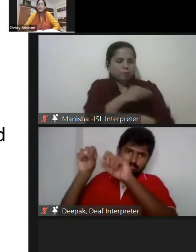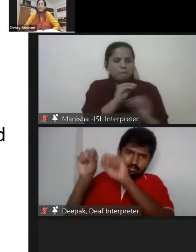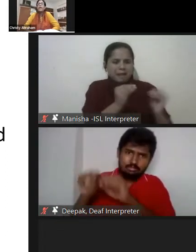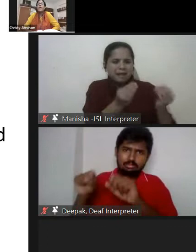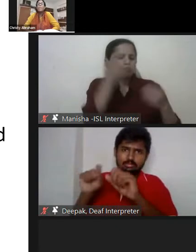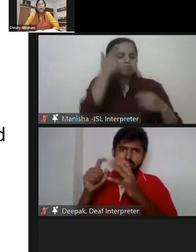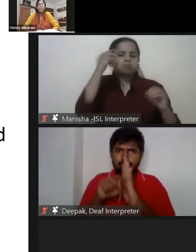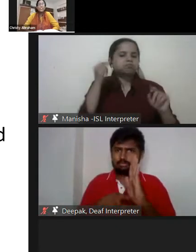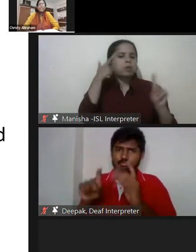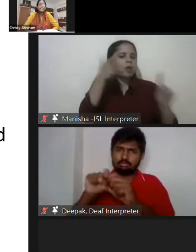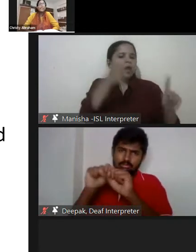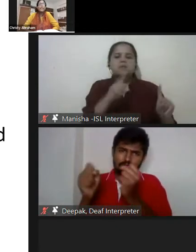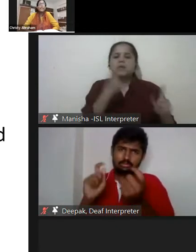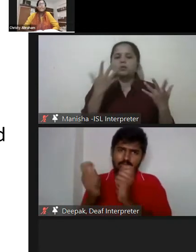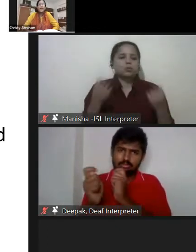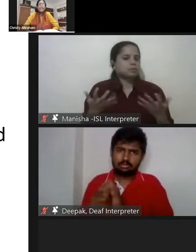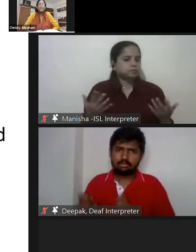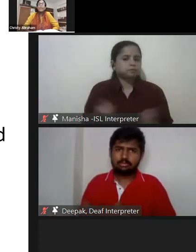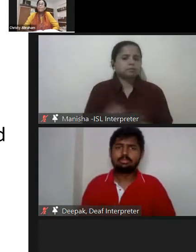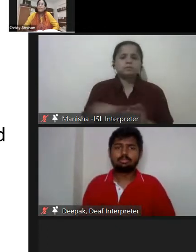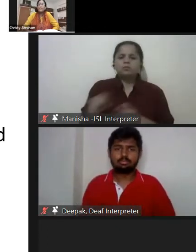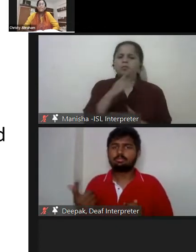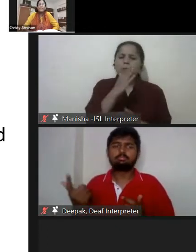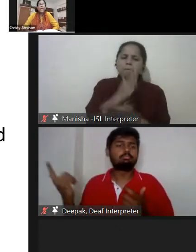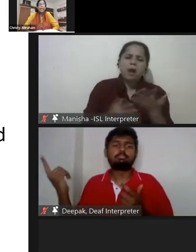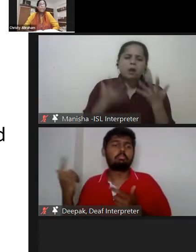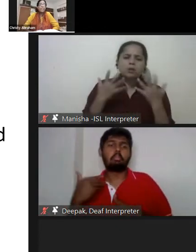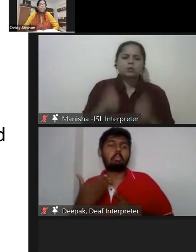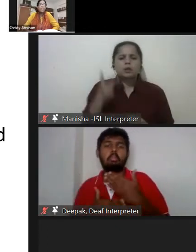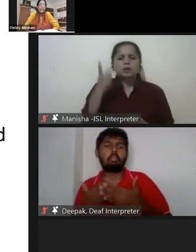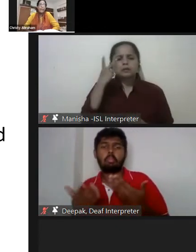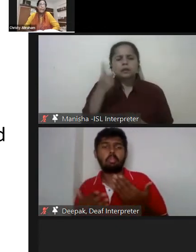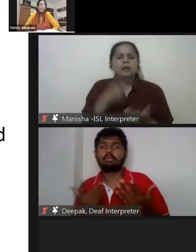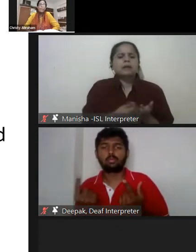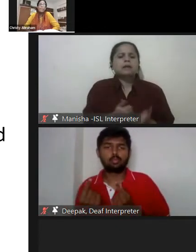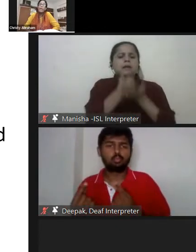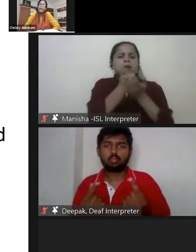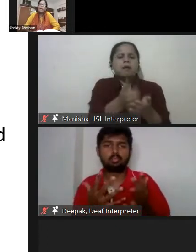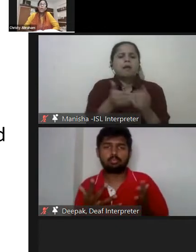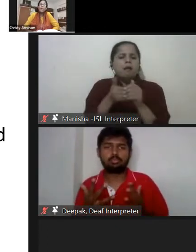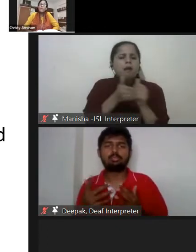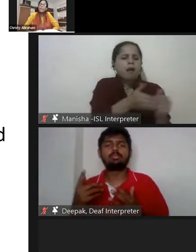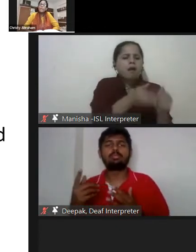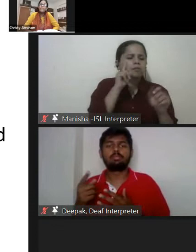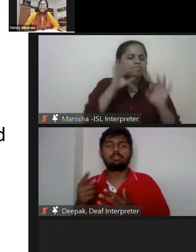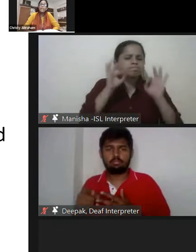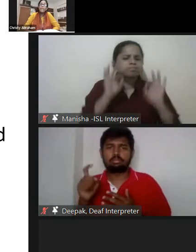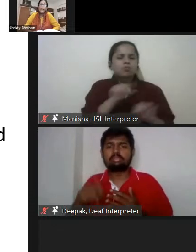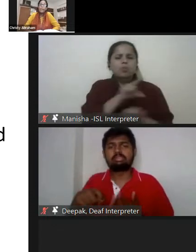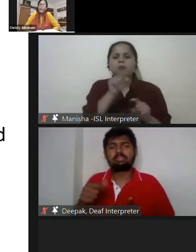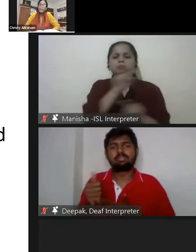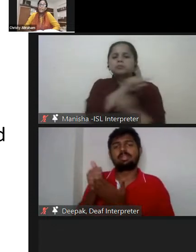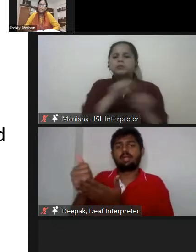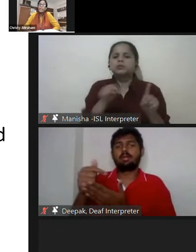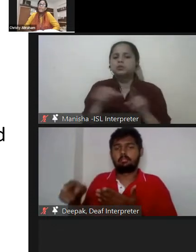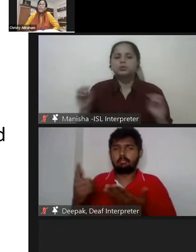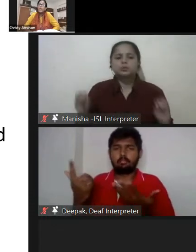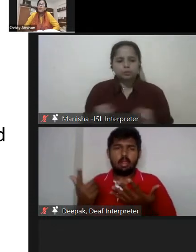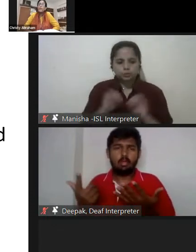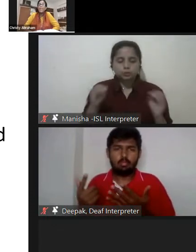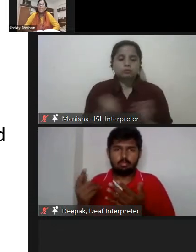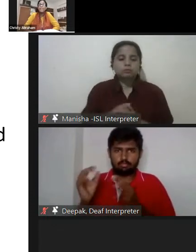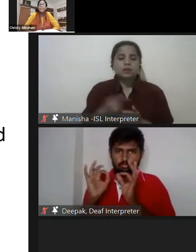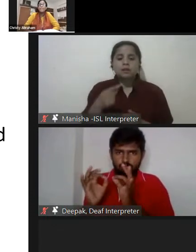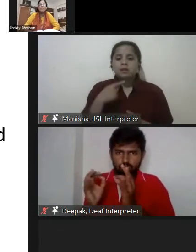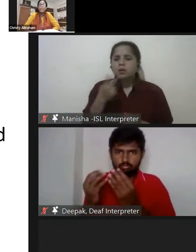countries had partially tried to implement the rehabilitation guide. A call circumventing AASTHA. It does not